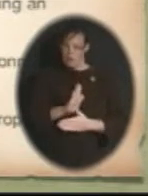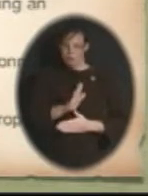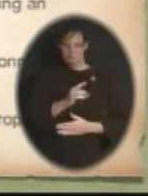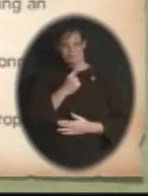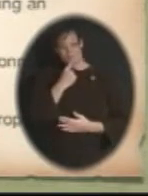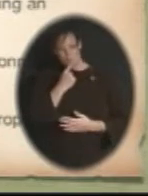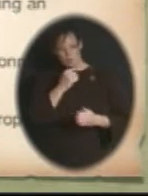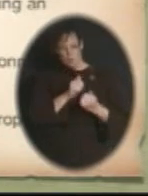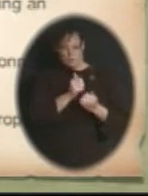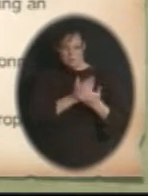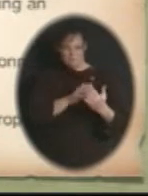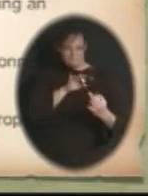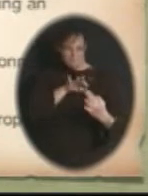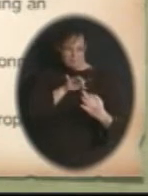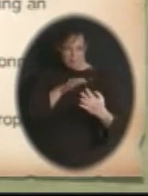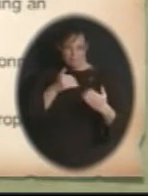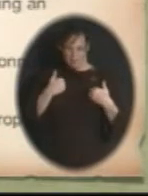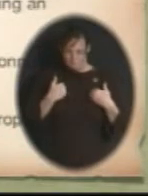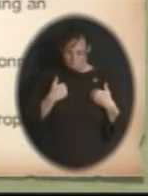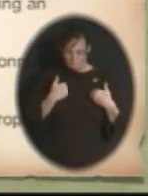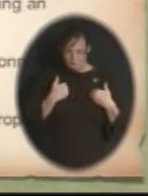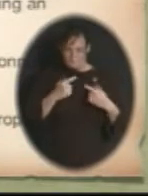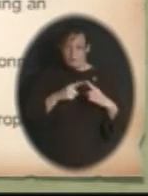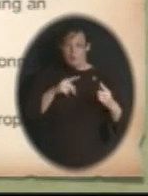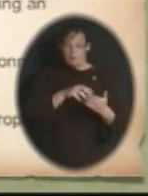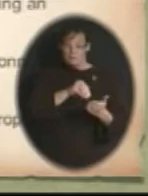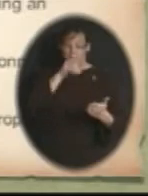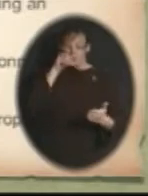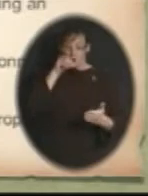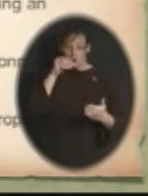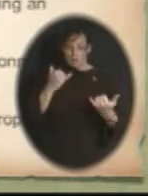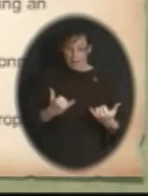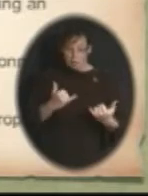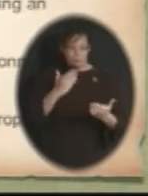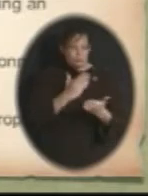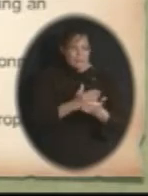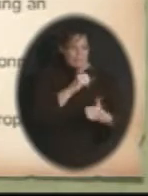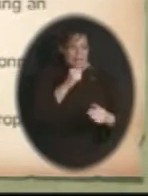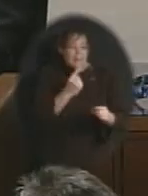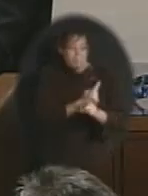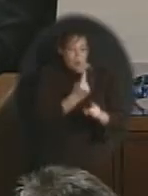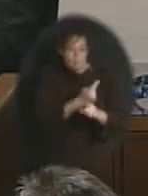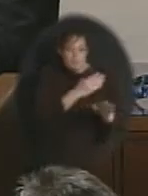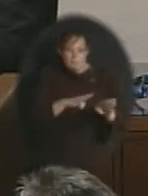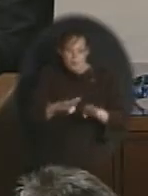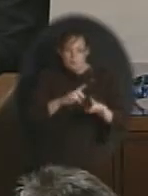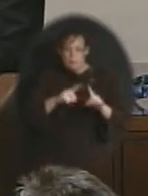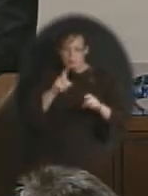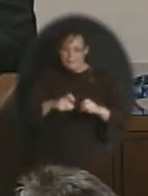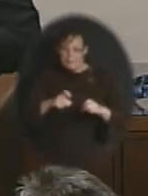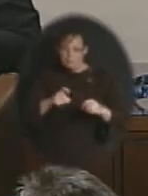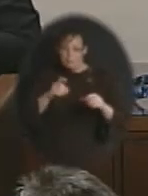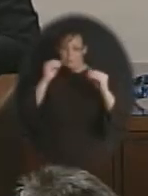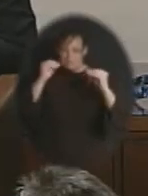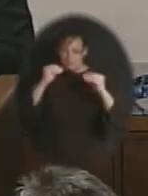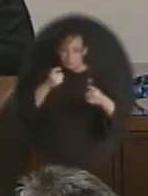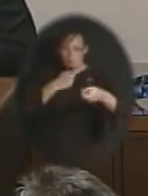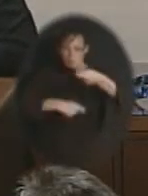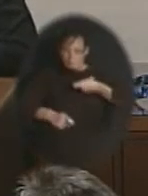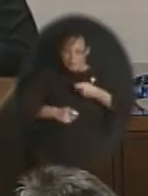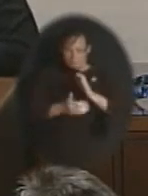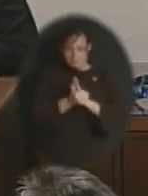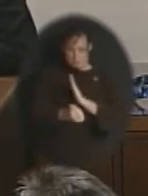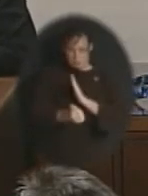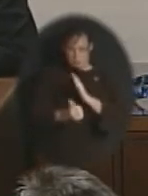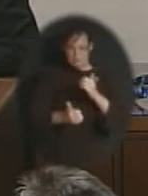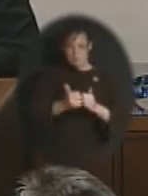with some feedback they got. Okay, but we've learned now to stop the inappropriate behavior, but we need to teach them a replacement skill, and that's been part of